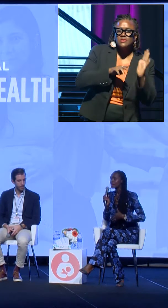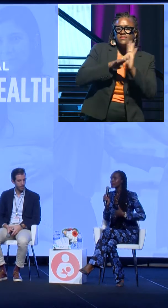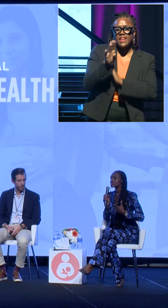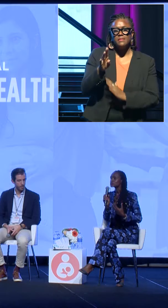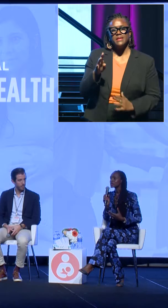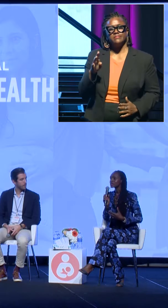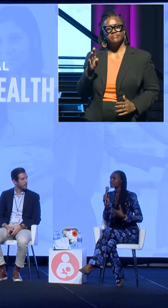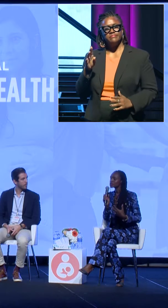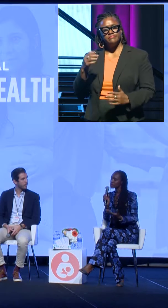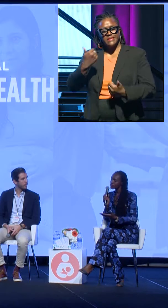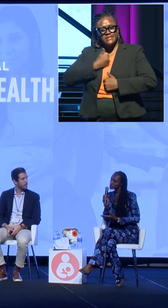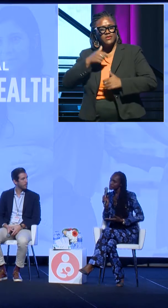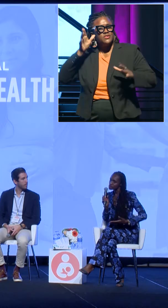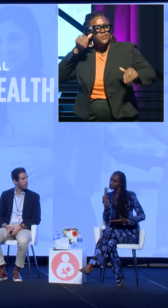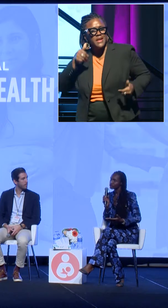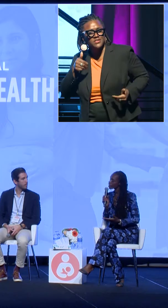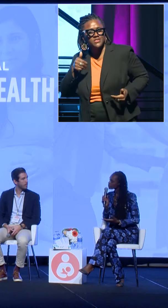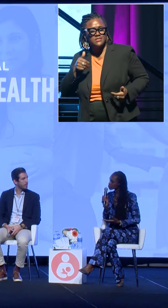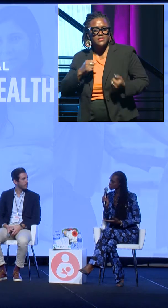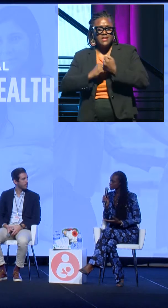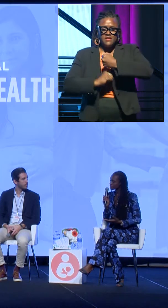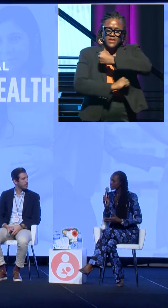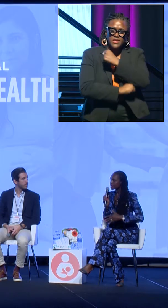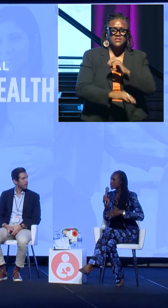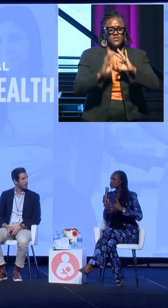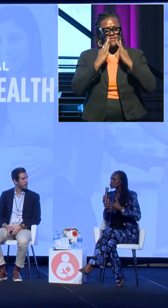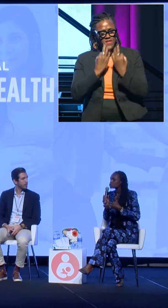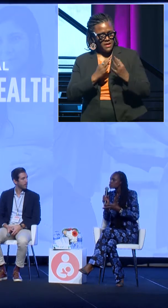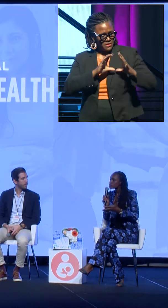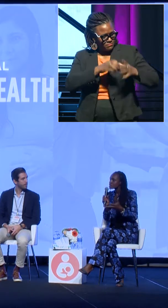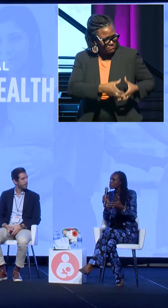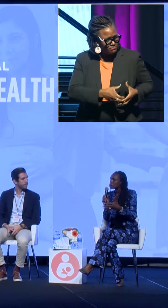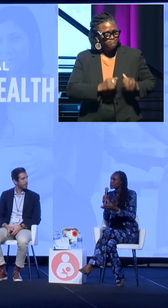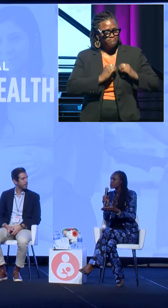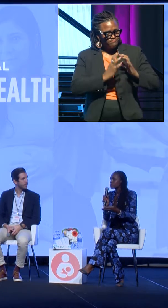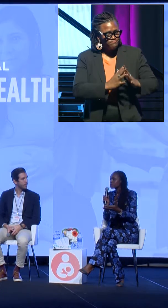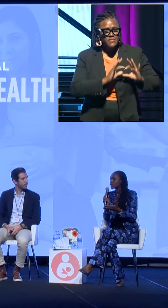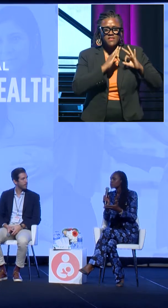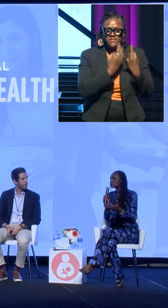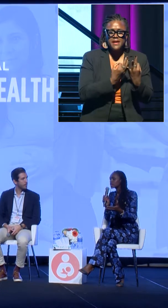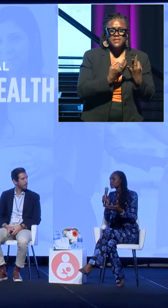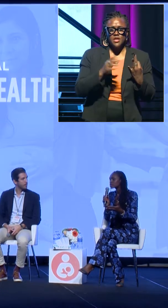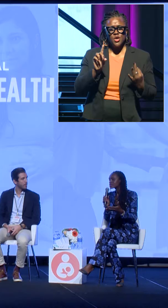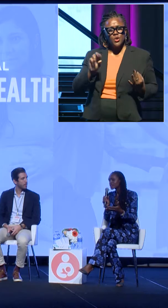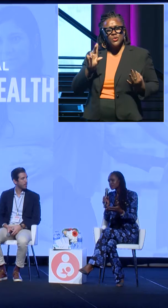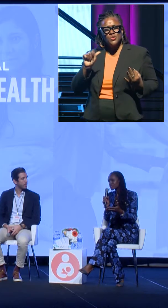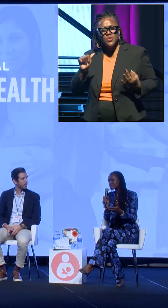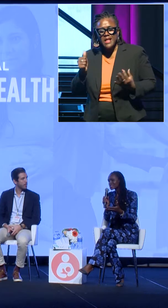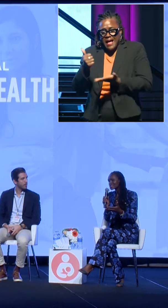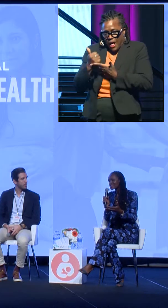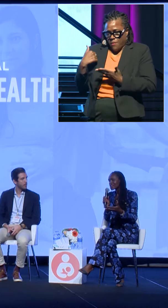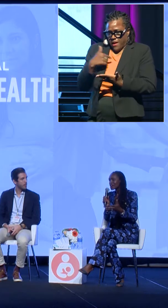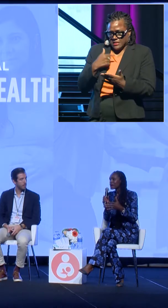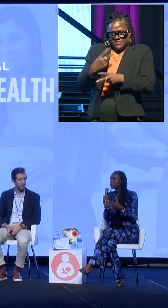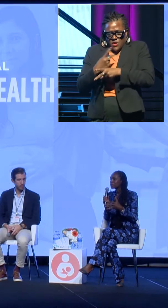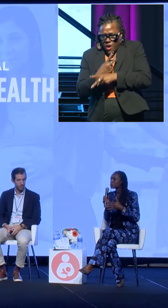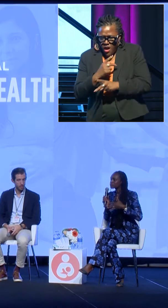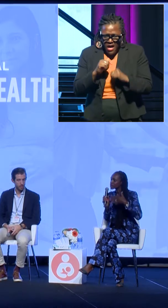self-determination, as well as our foundational family journey. And so doulas help us to find what that looks like for